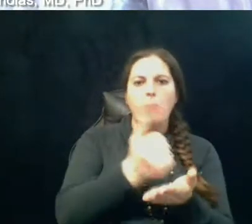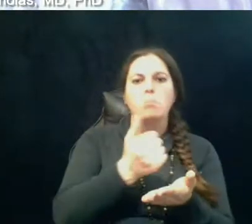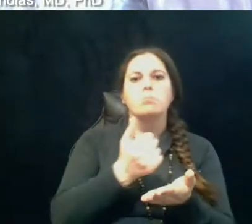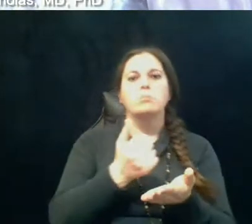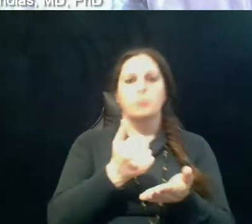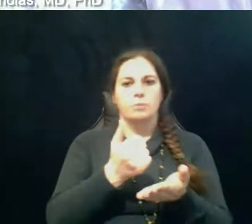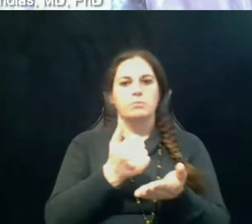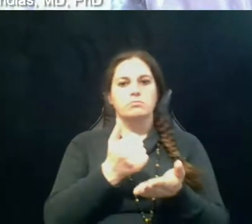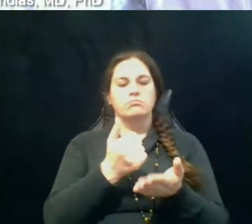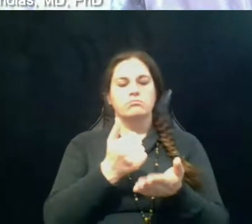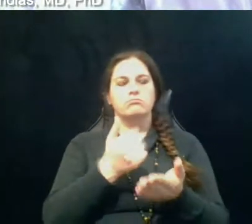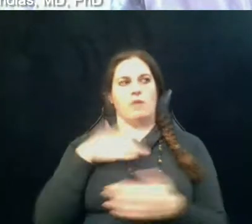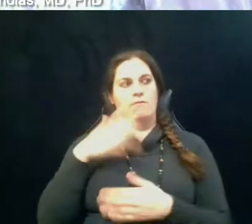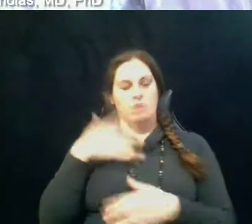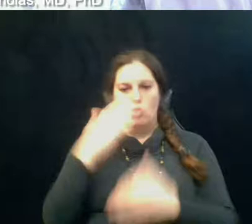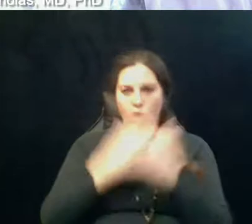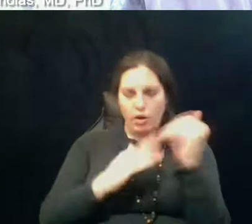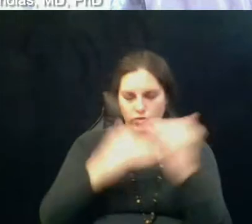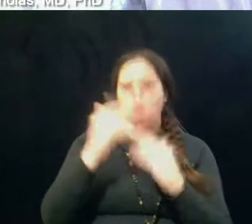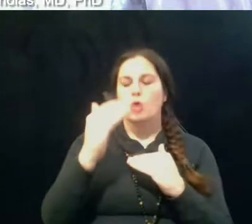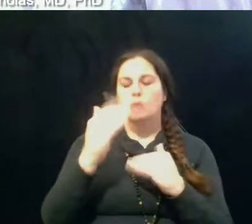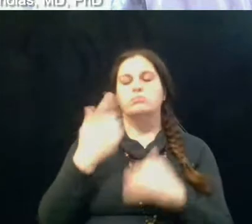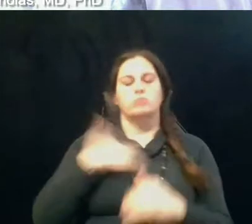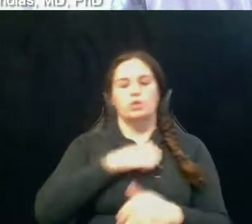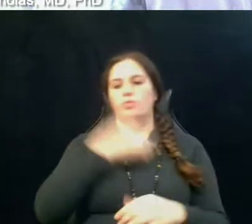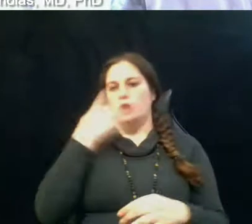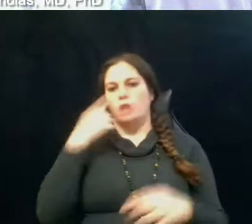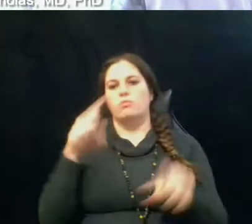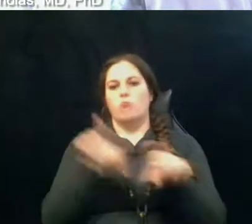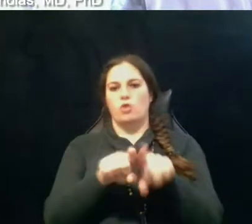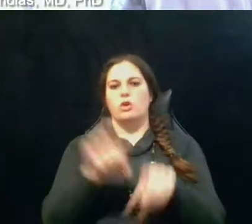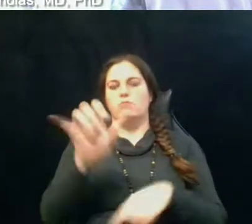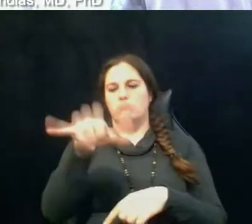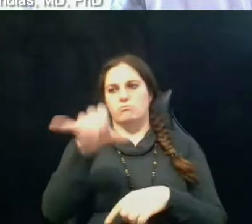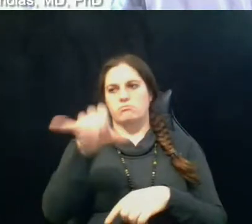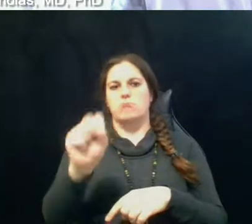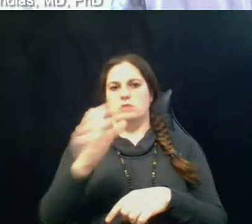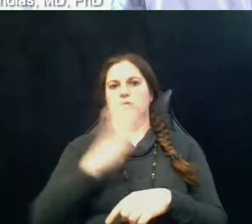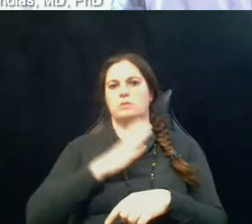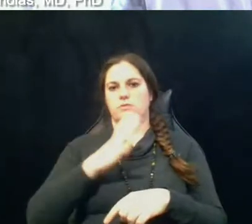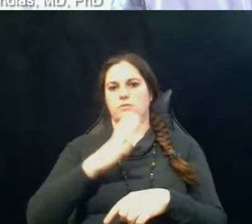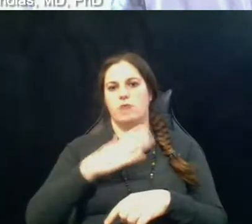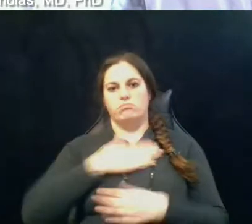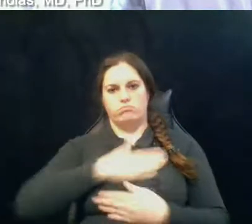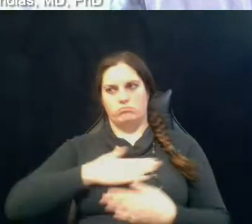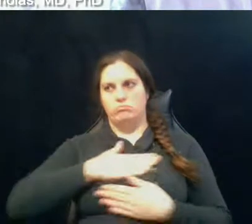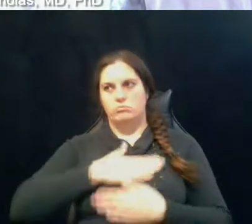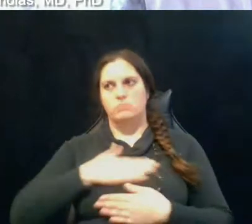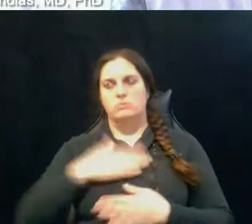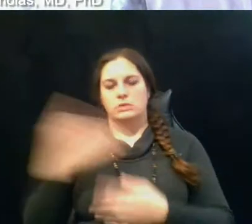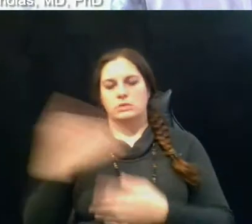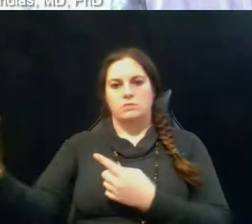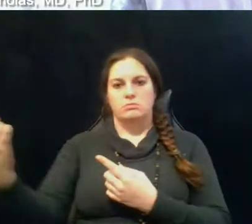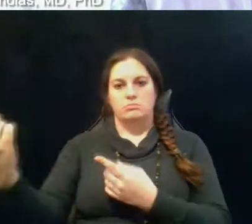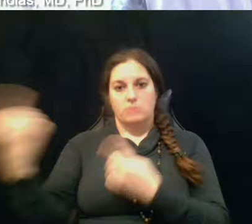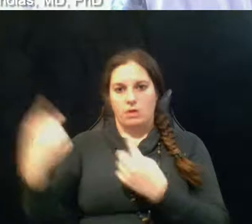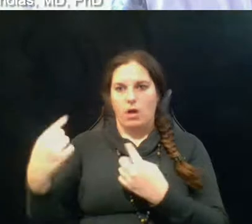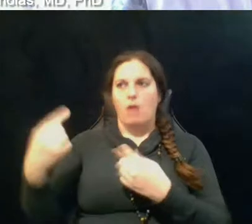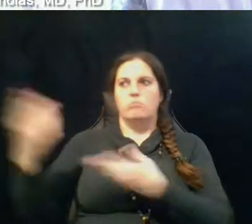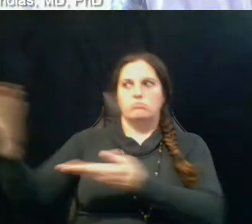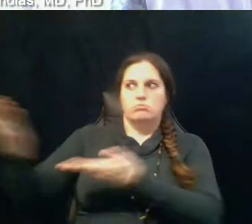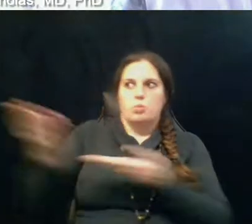So we are on board with that and would want you to bring that support person or have that support person